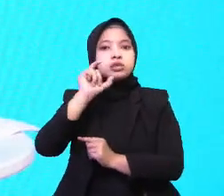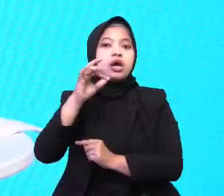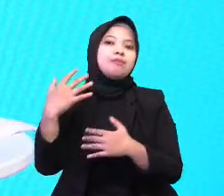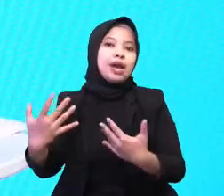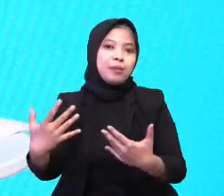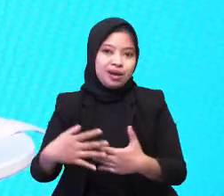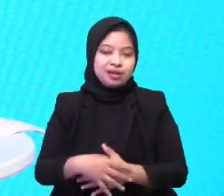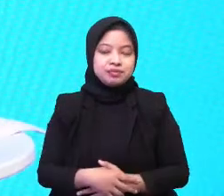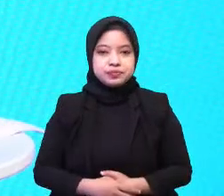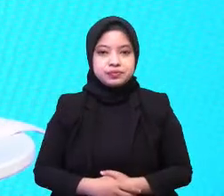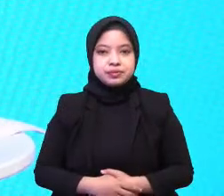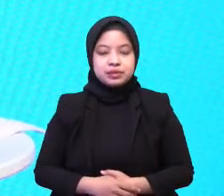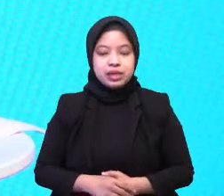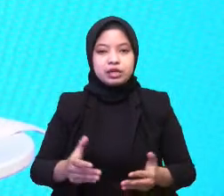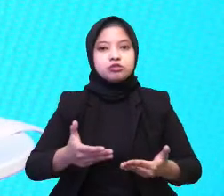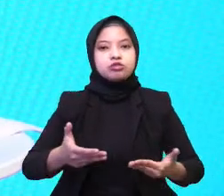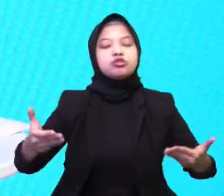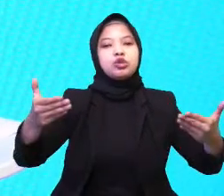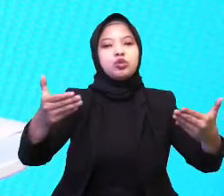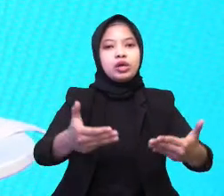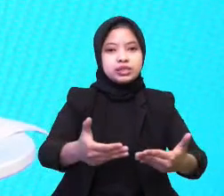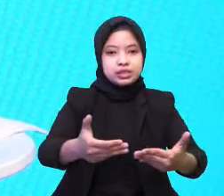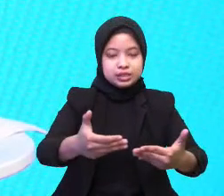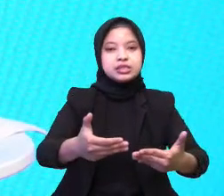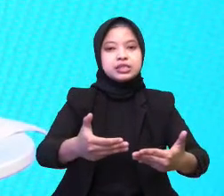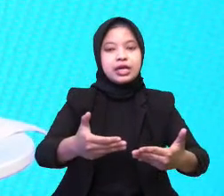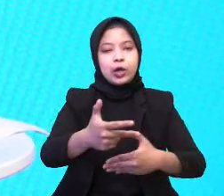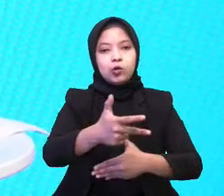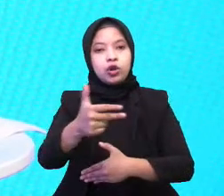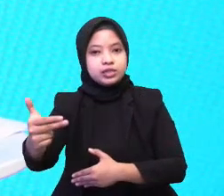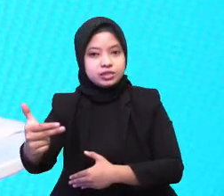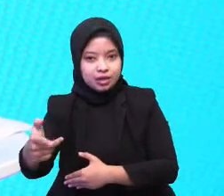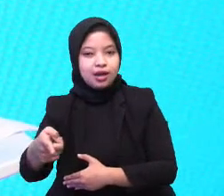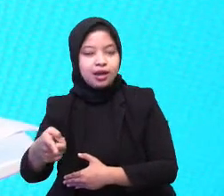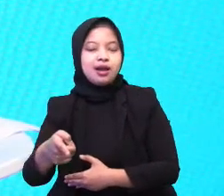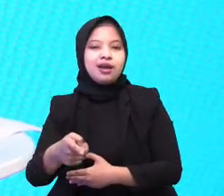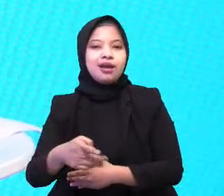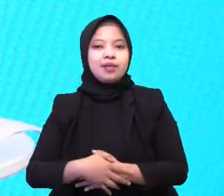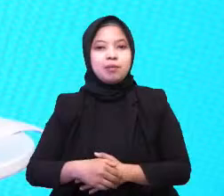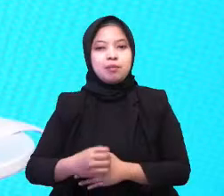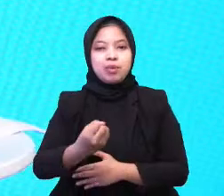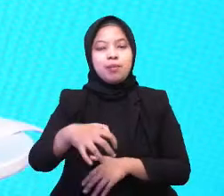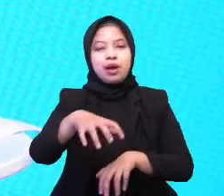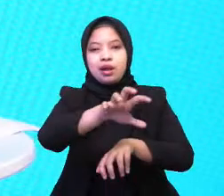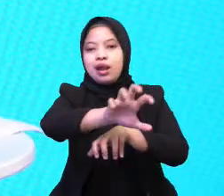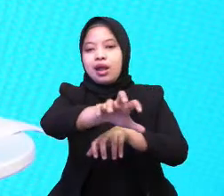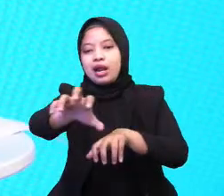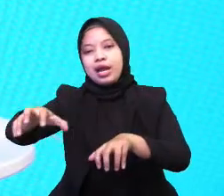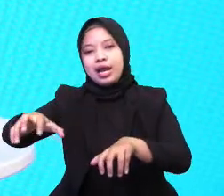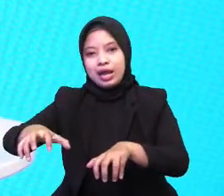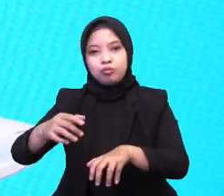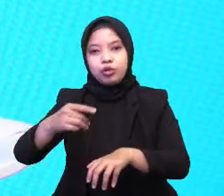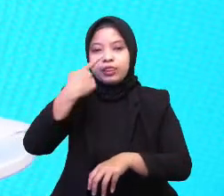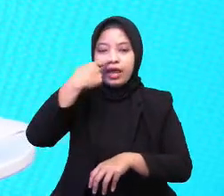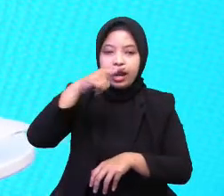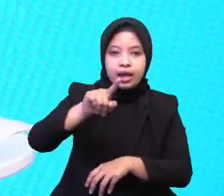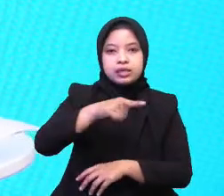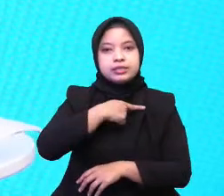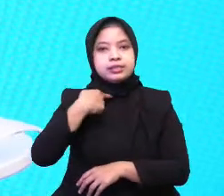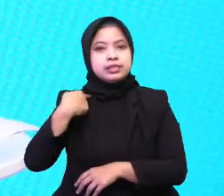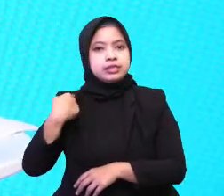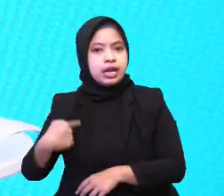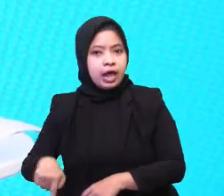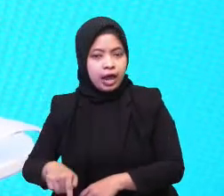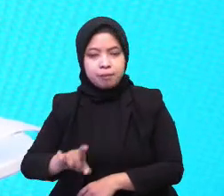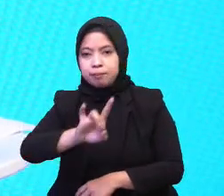the uncertainty of conditions in this case, Indonesia, as what other countries do, for example, Thailand and Chile,